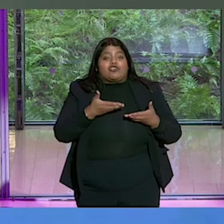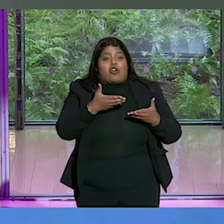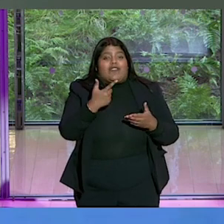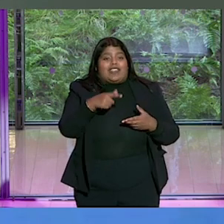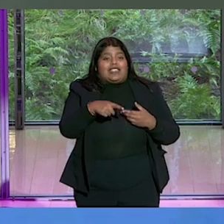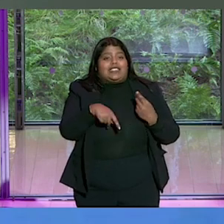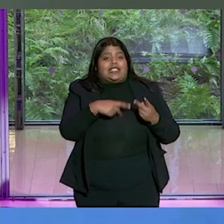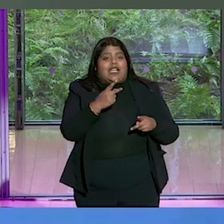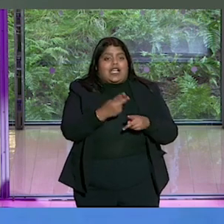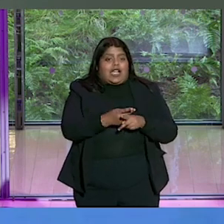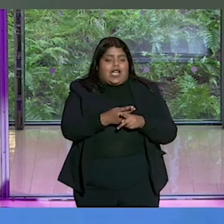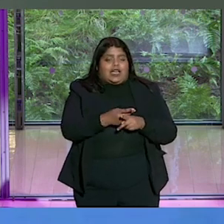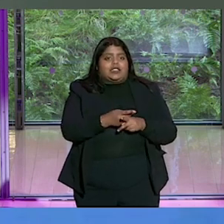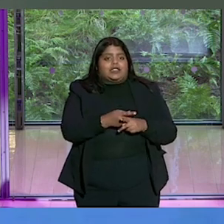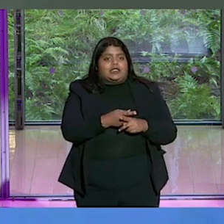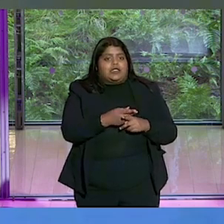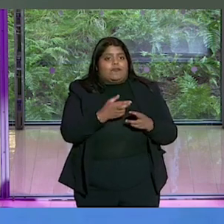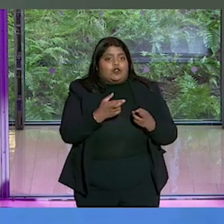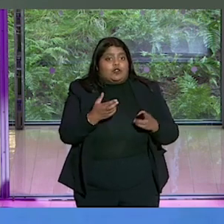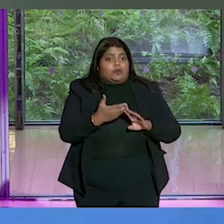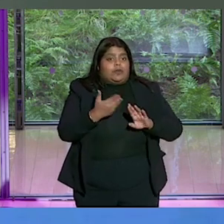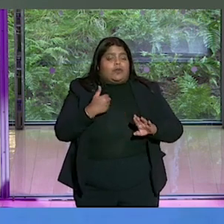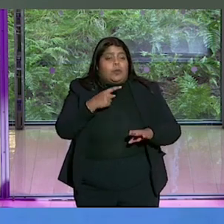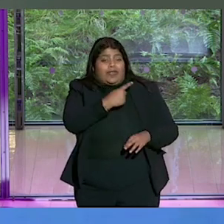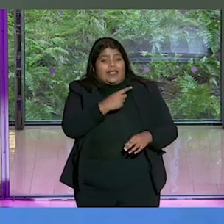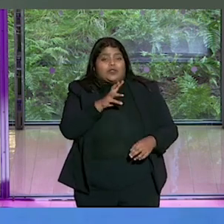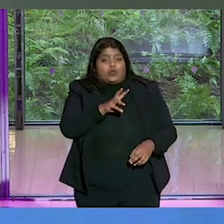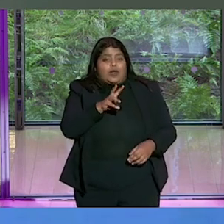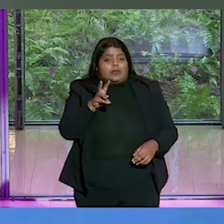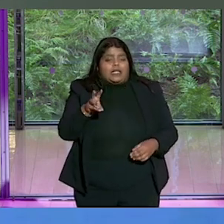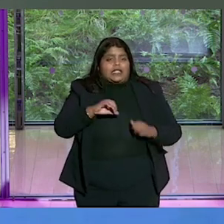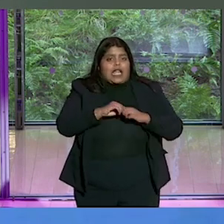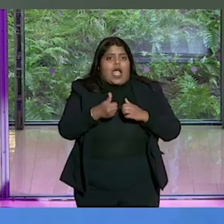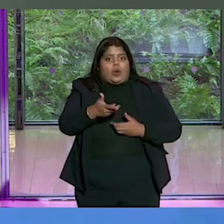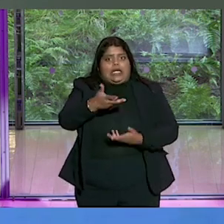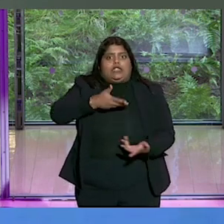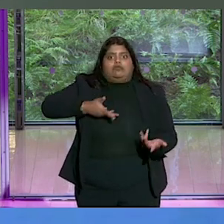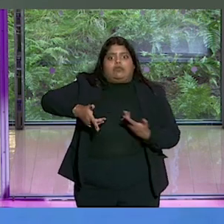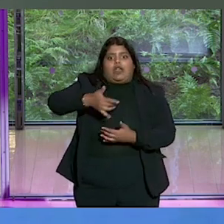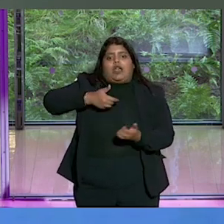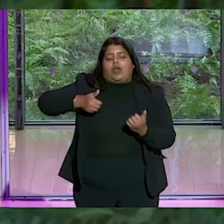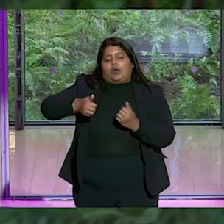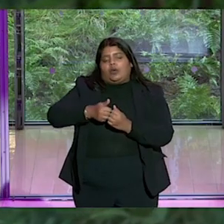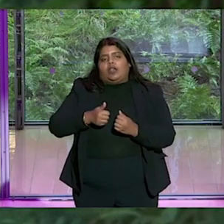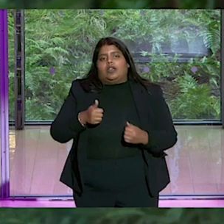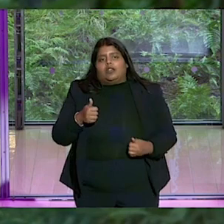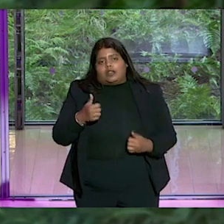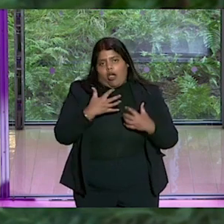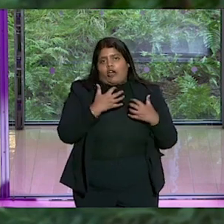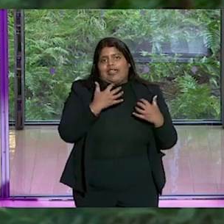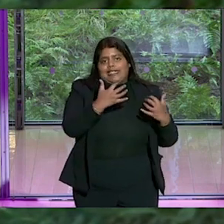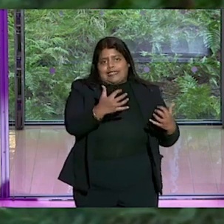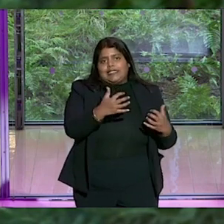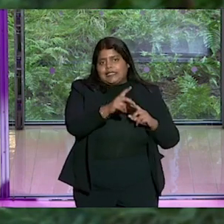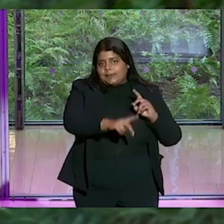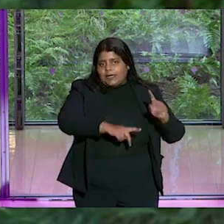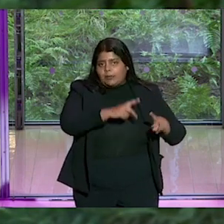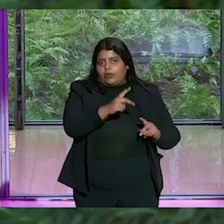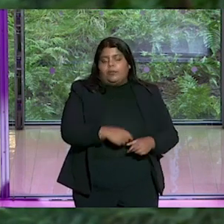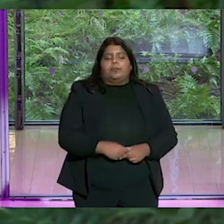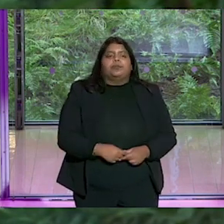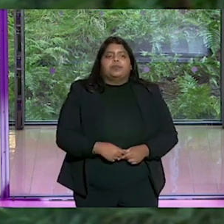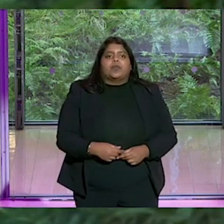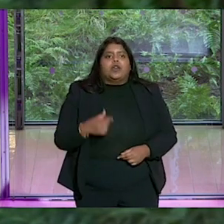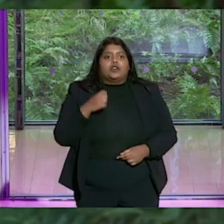we know the website is such a powerful way we interact with our audiences. So now is a great moment